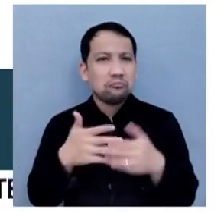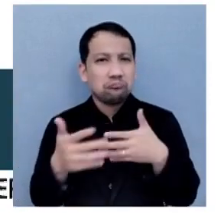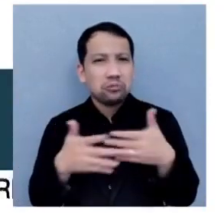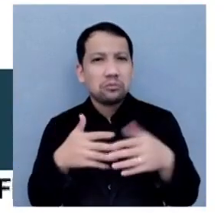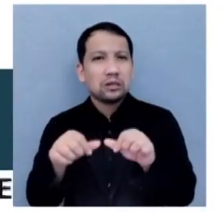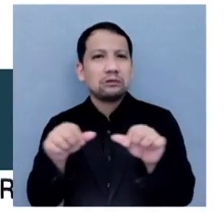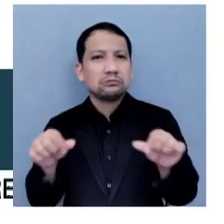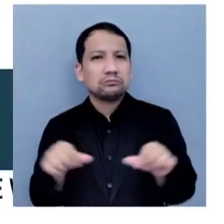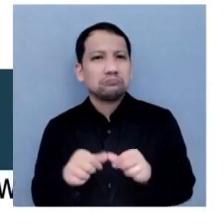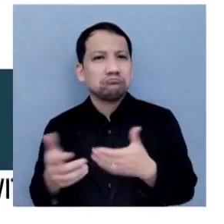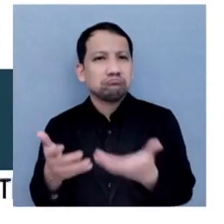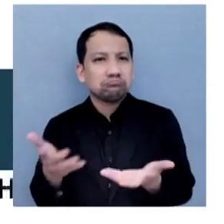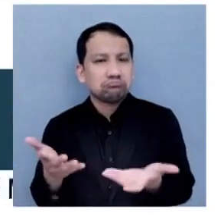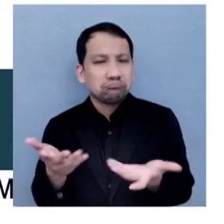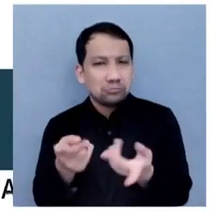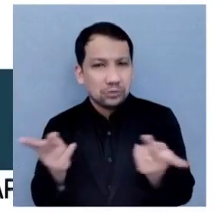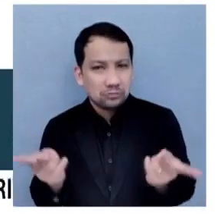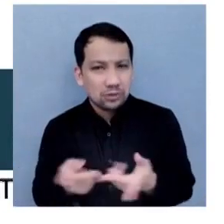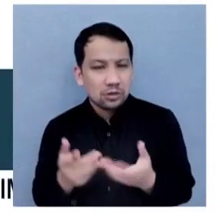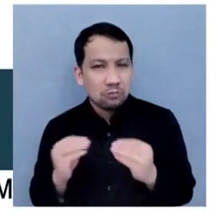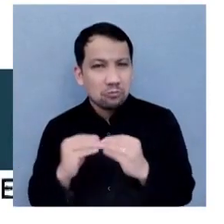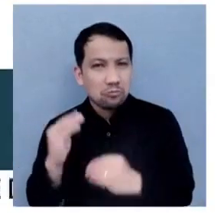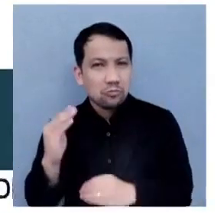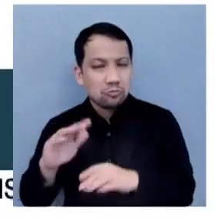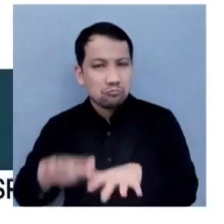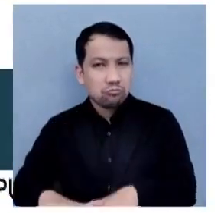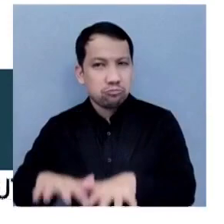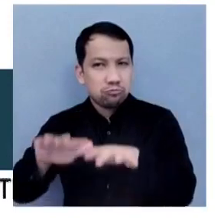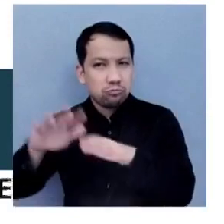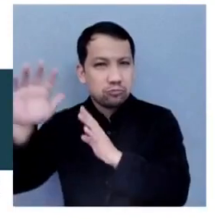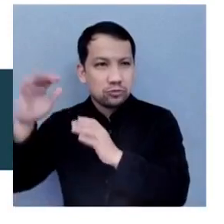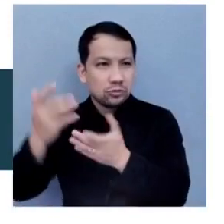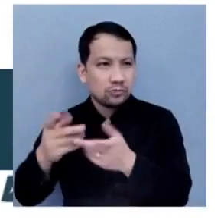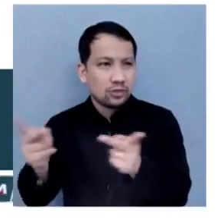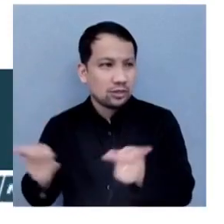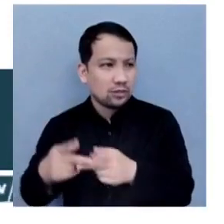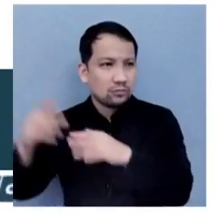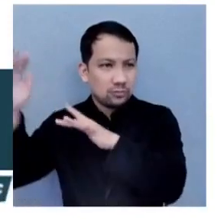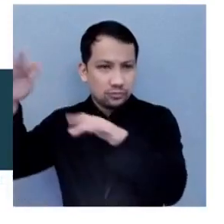areas there, area there that's prone to landslides? Jonathan?